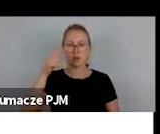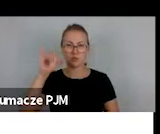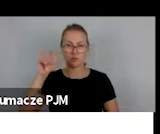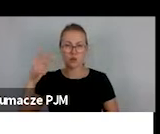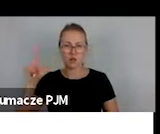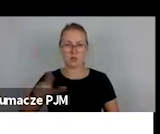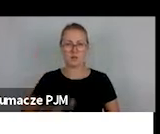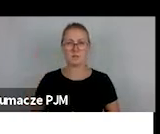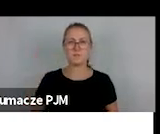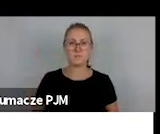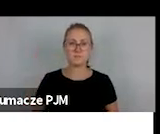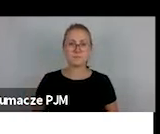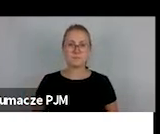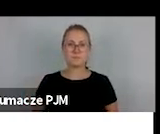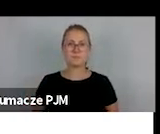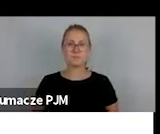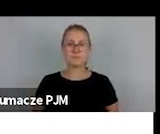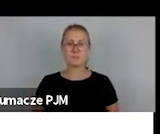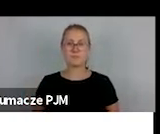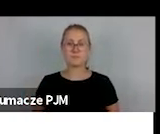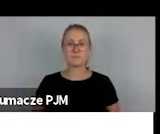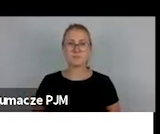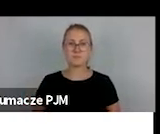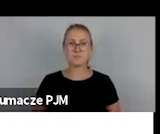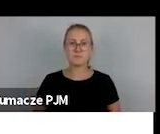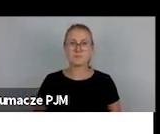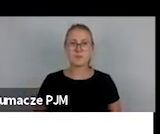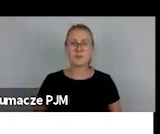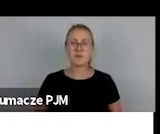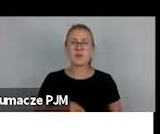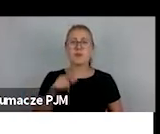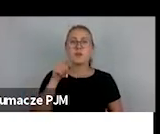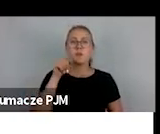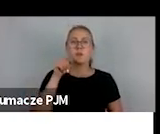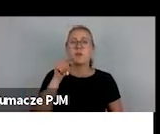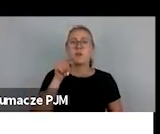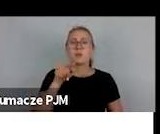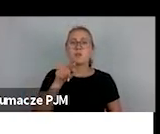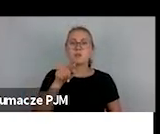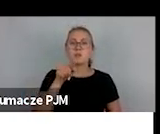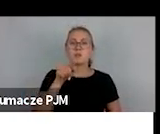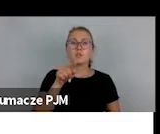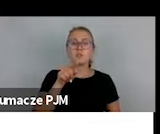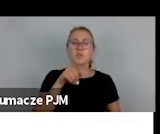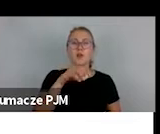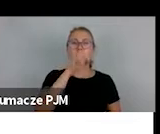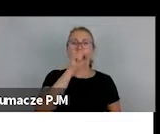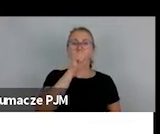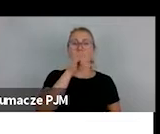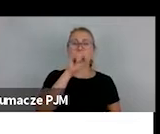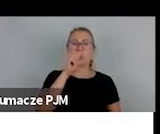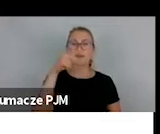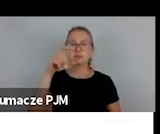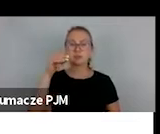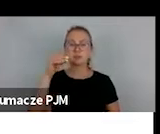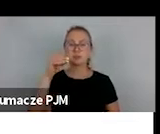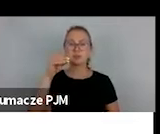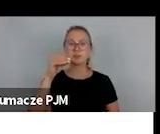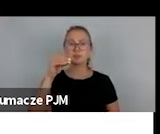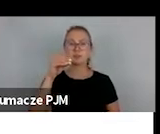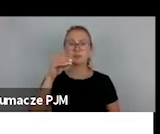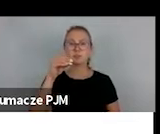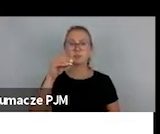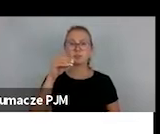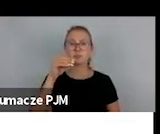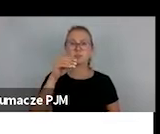Alliance was established in 2005. I'm one of the co-founders of the MenEngage Alliance together with Gary Barker and a number of